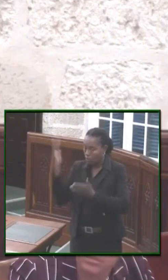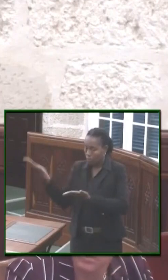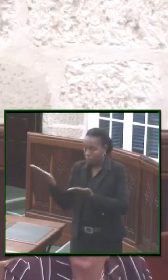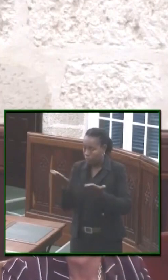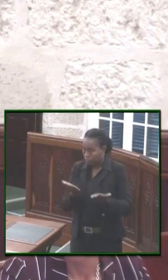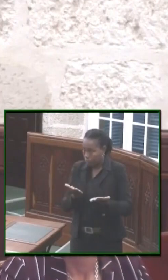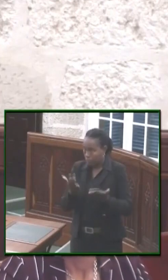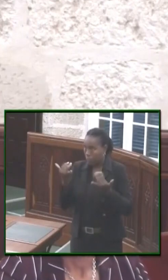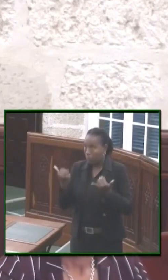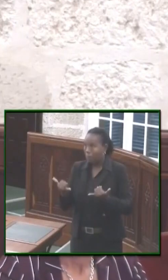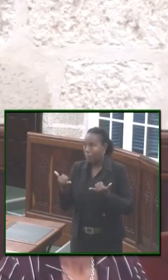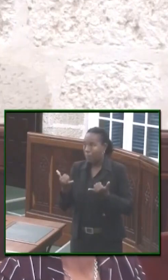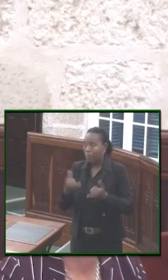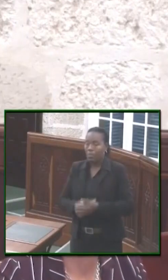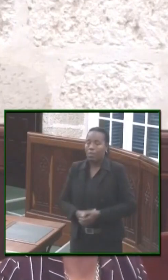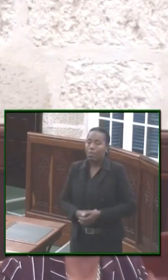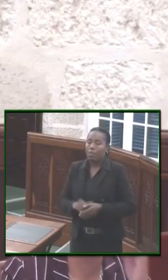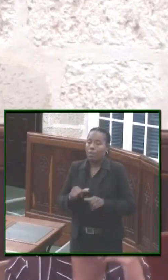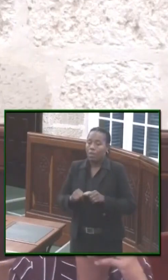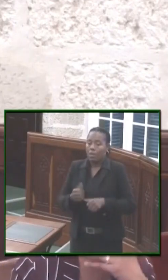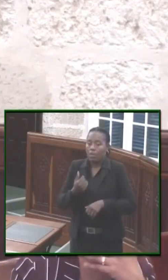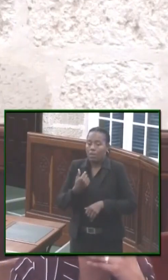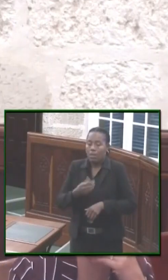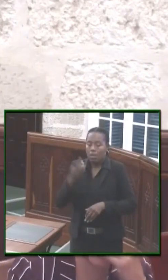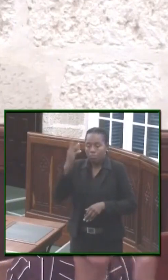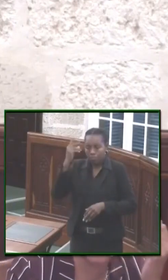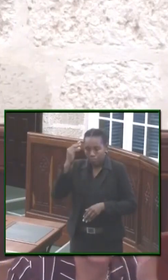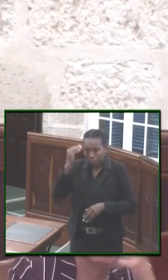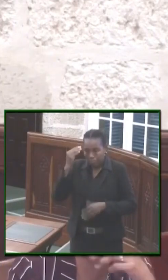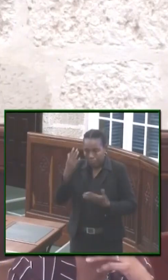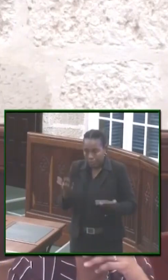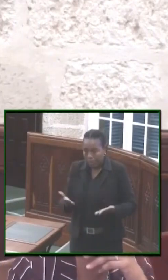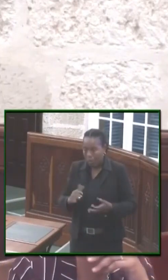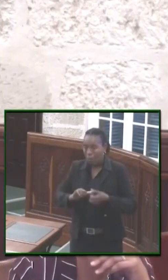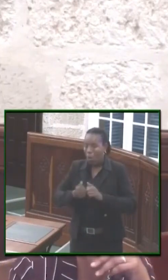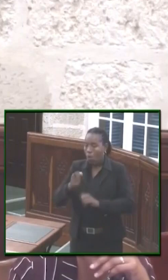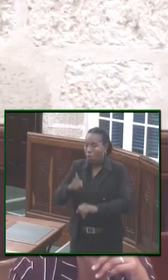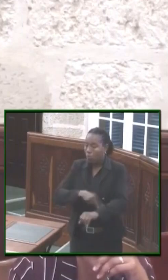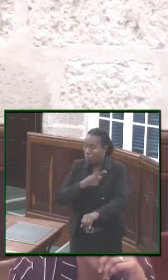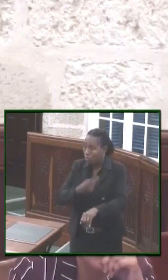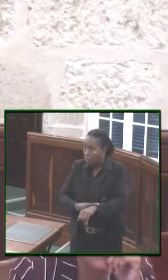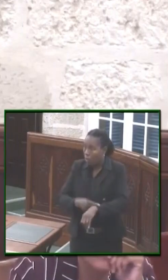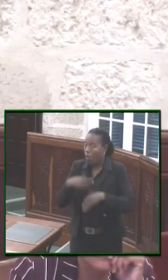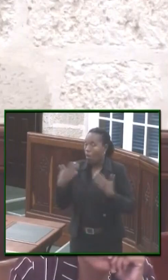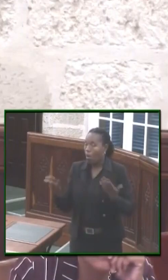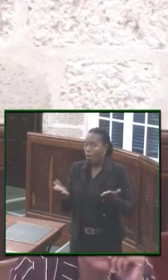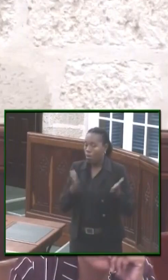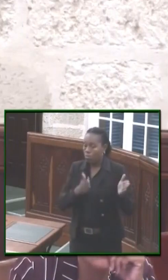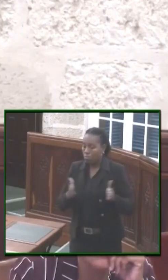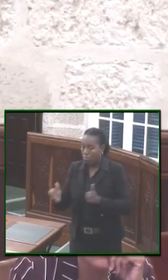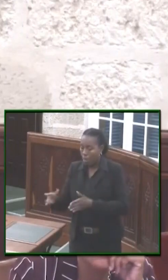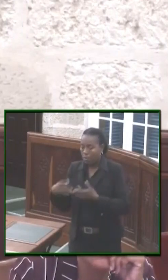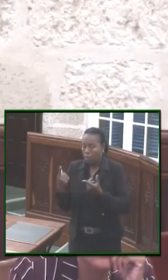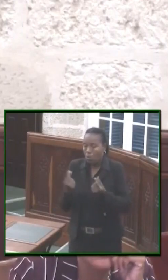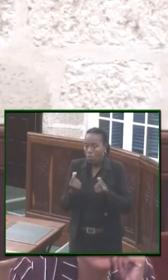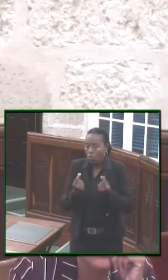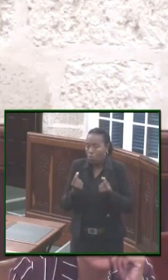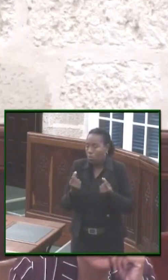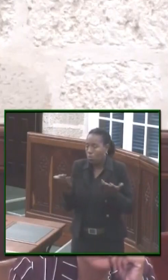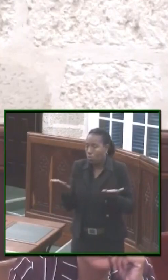in time, they have not been considered in terms of how long and what the procedure would be.